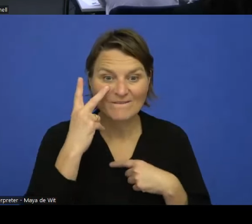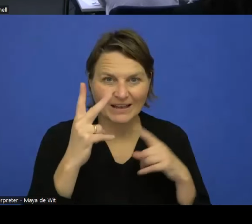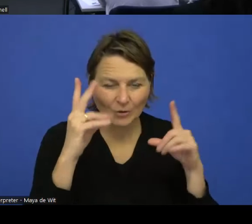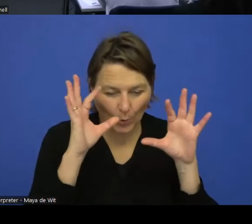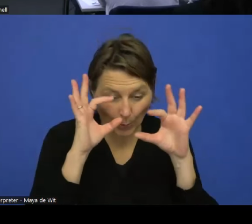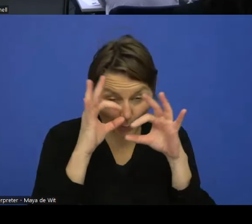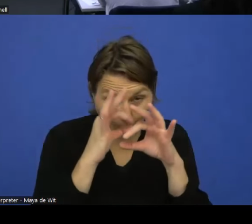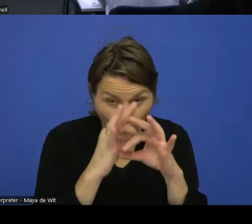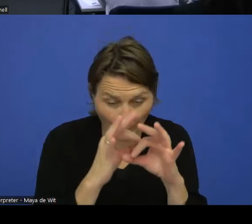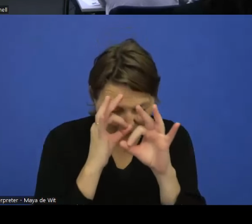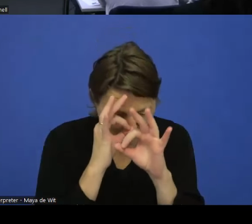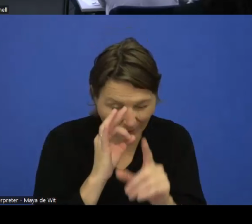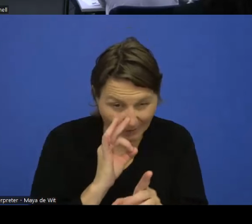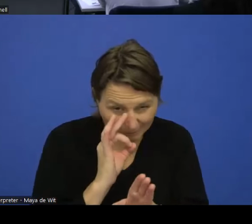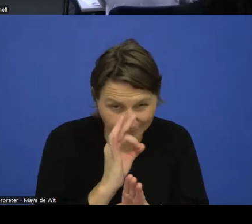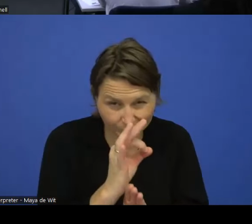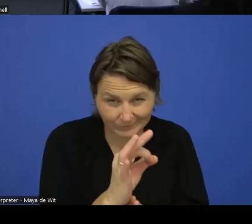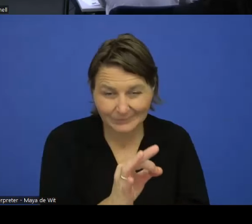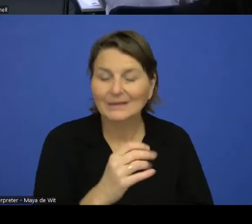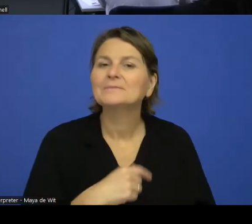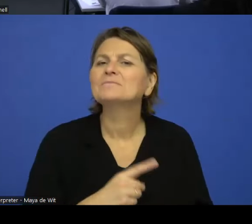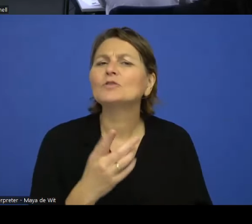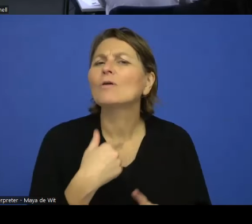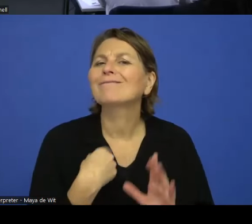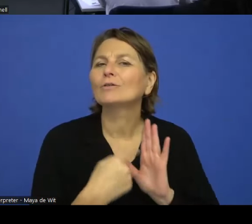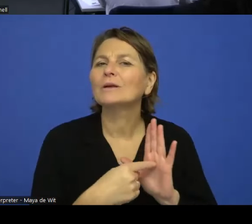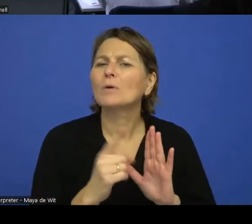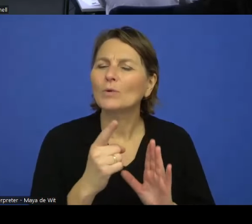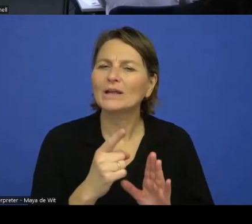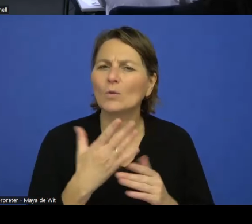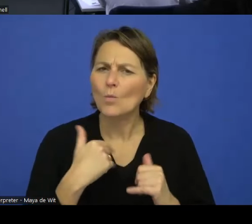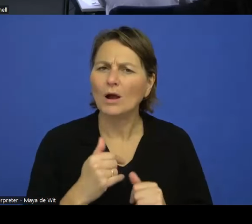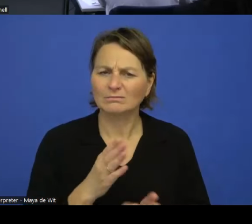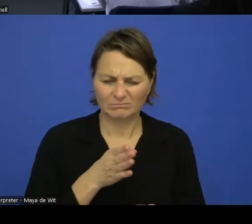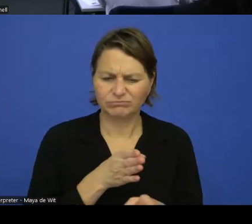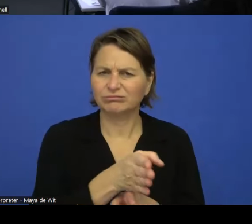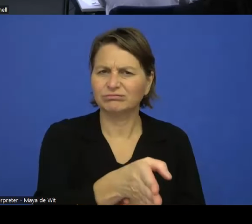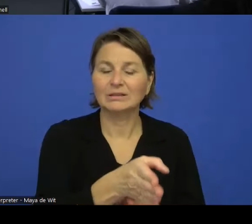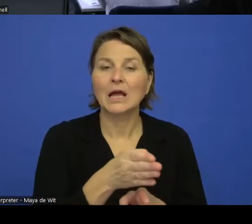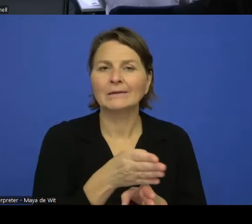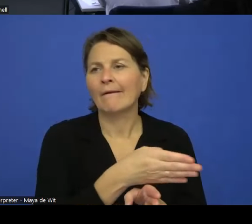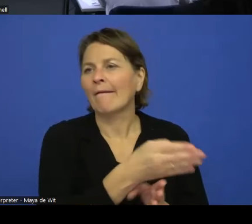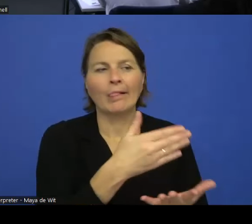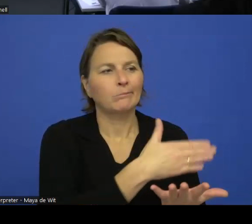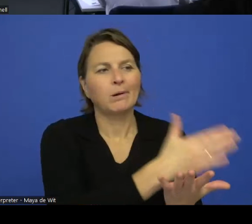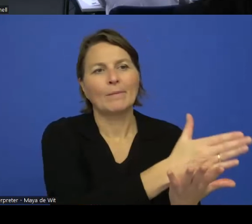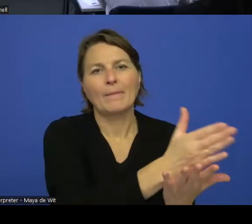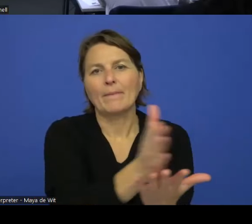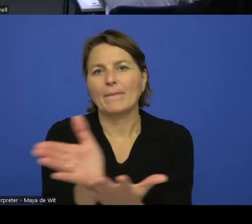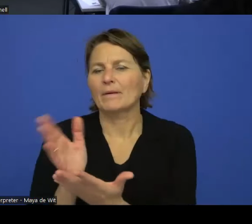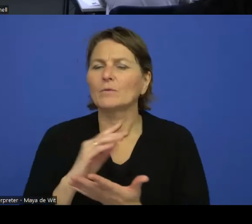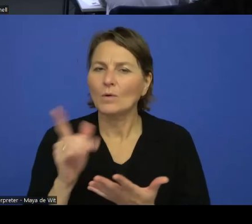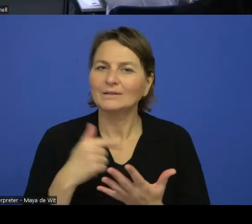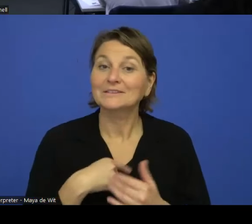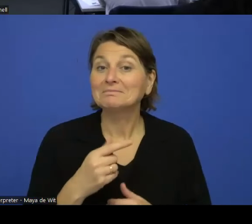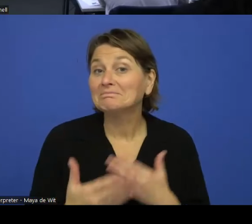in academia generally, but we tend to specialize. If you looked at I don't know how many of you took in the V model of